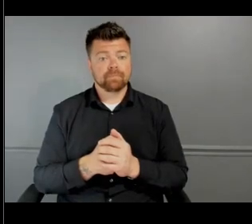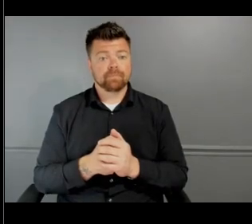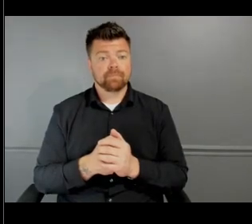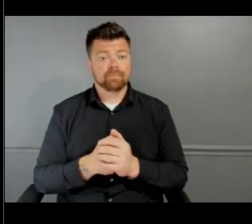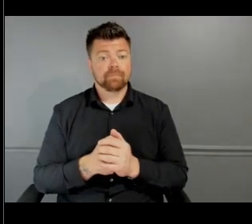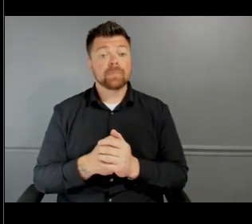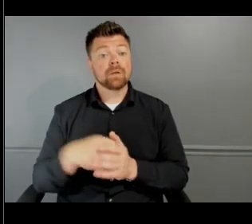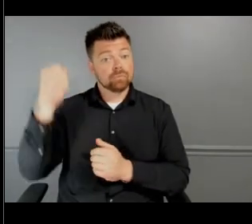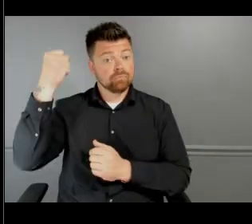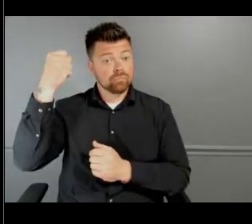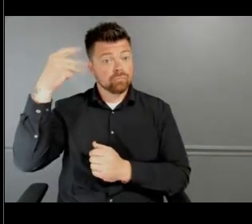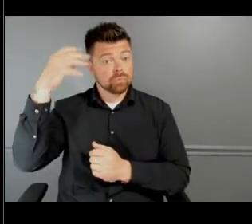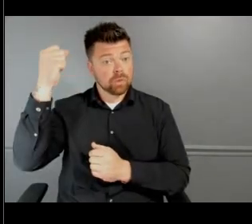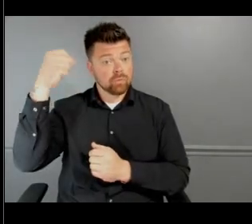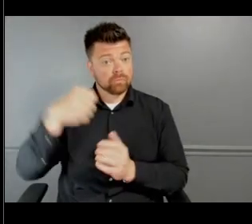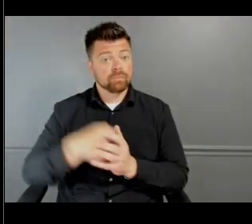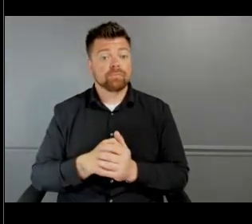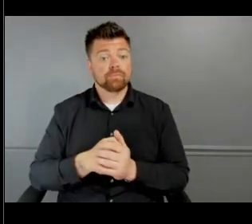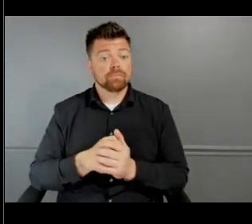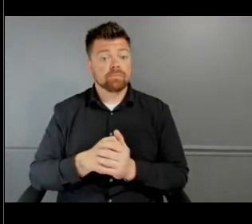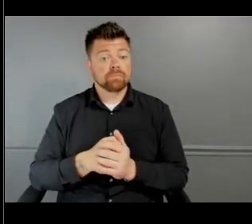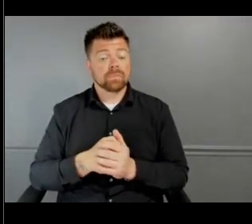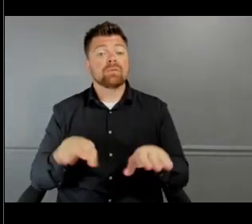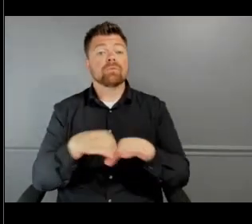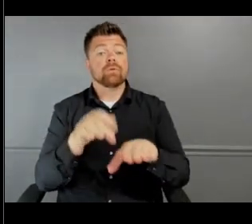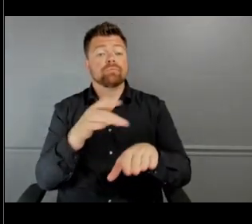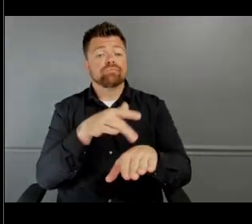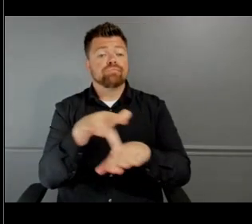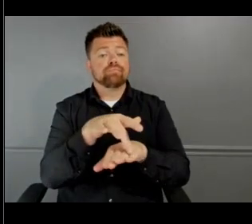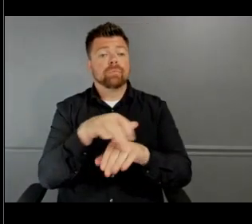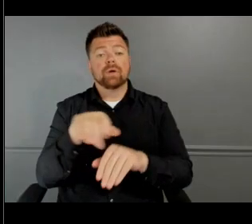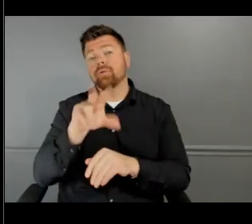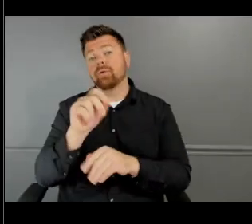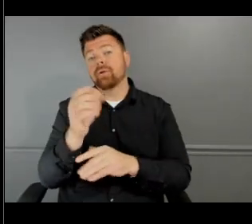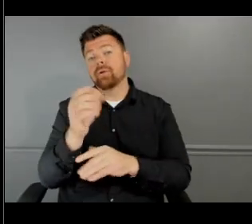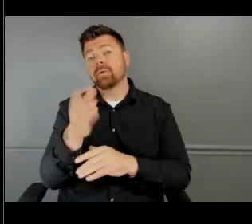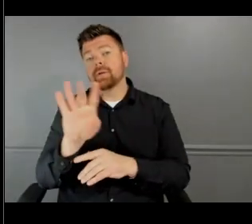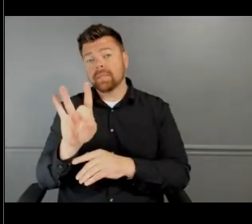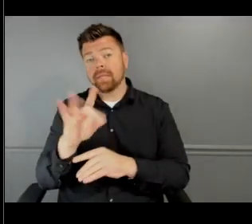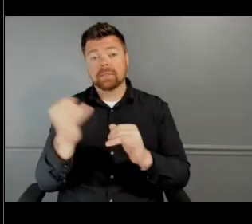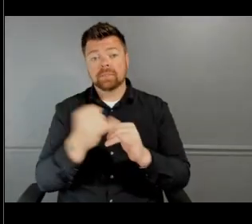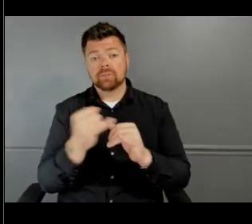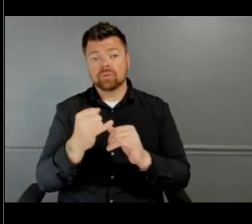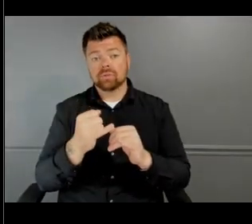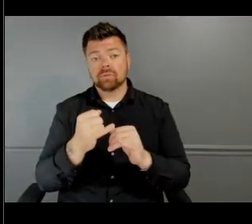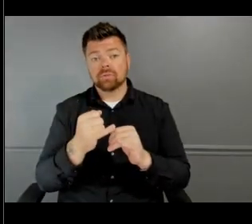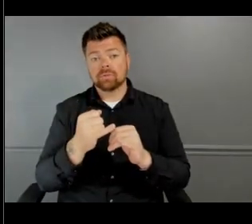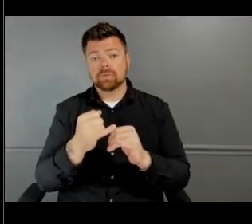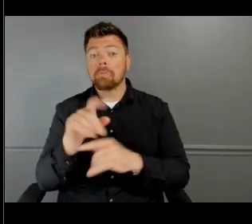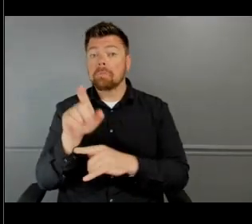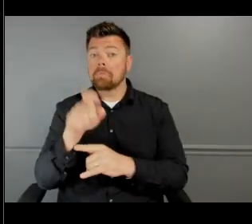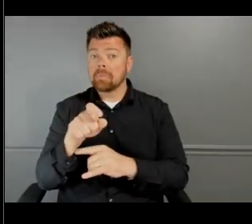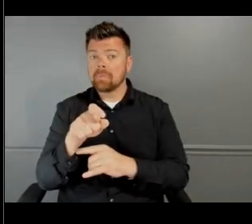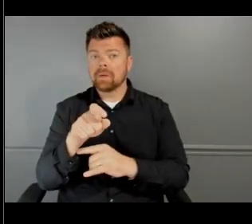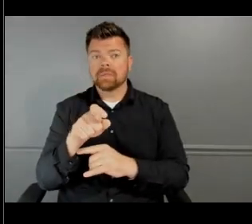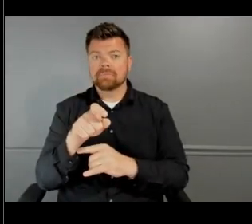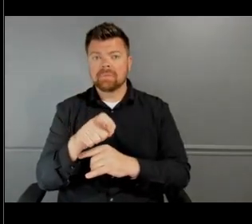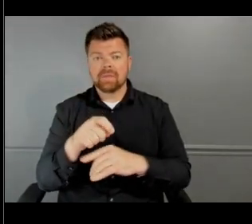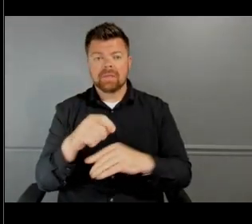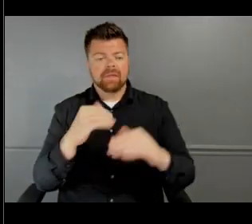For showers, a clear floor space of 30 inches by 48 inches must be